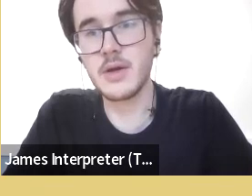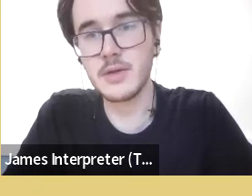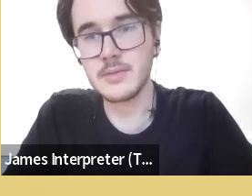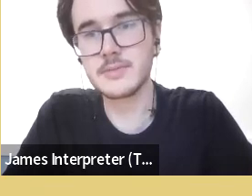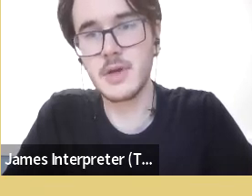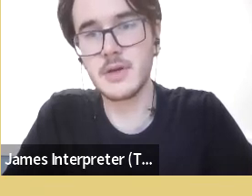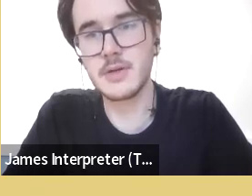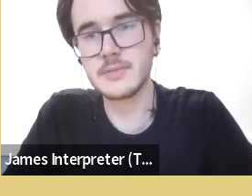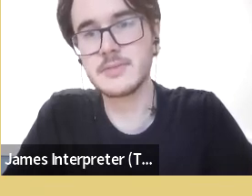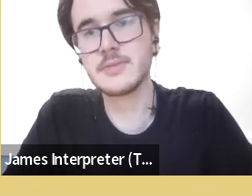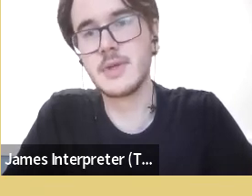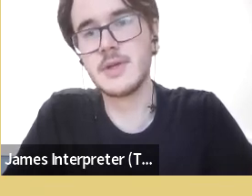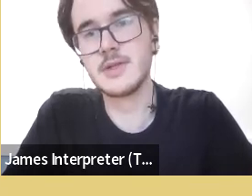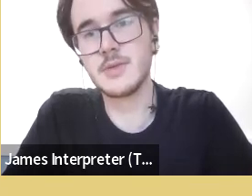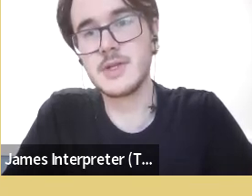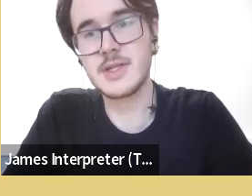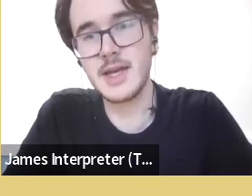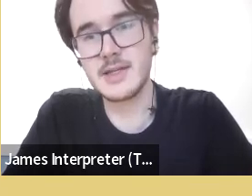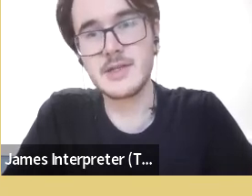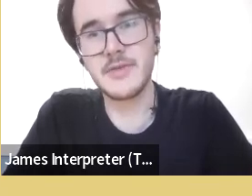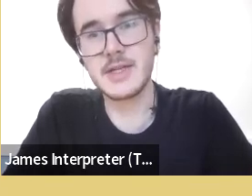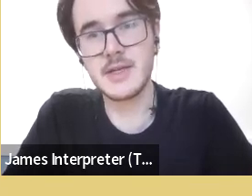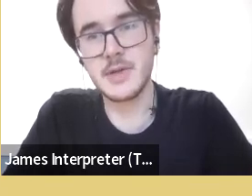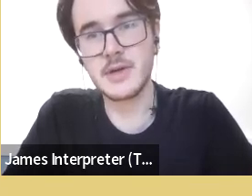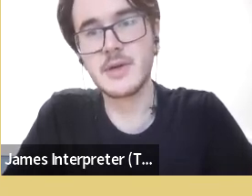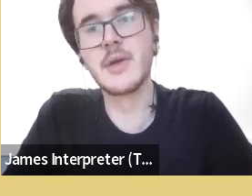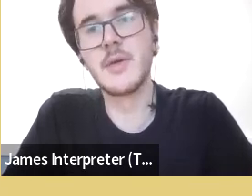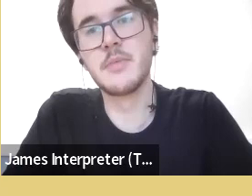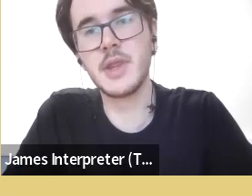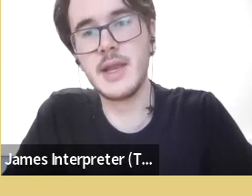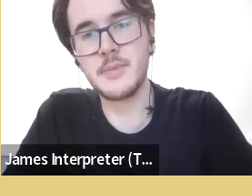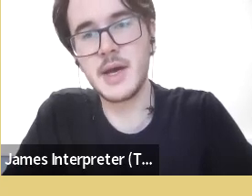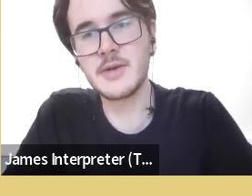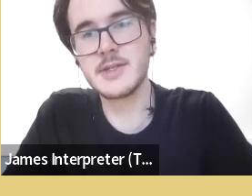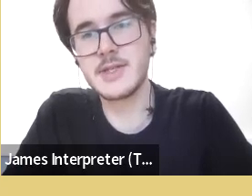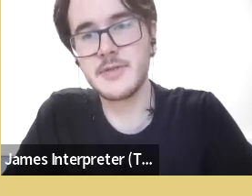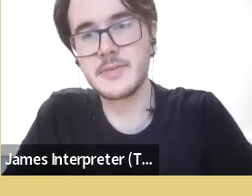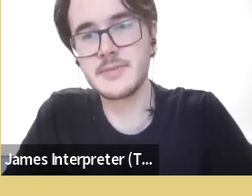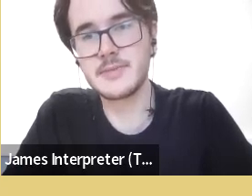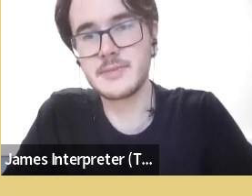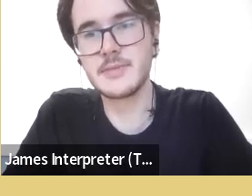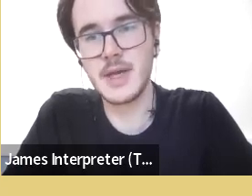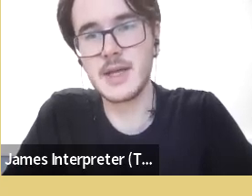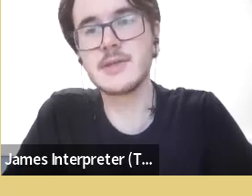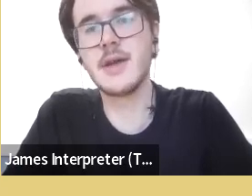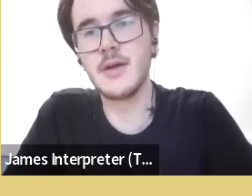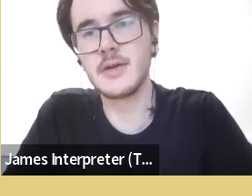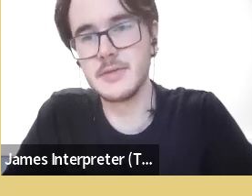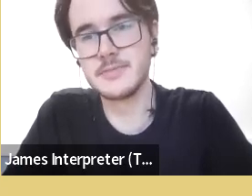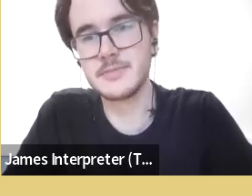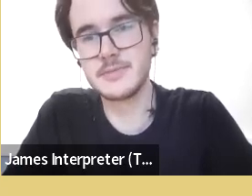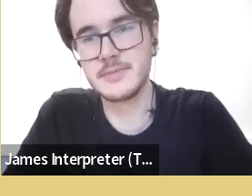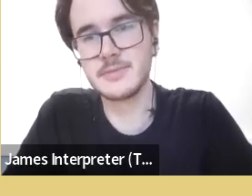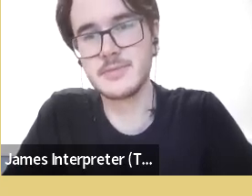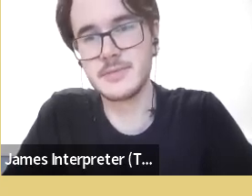or uncle, uncle. So the signs are very similar, but the lip pattern is different. Ant,